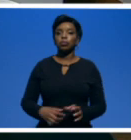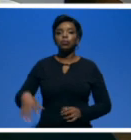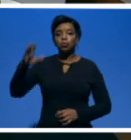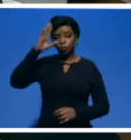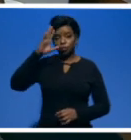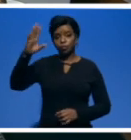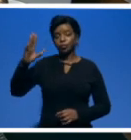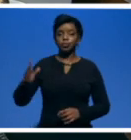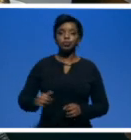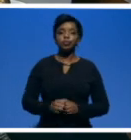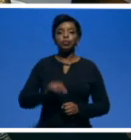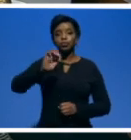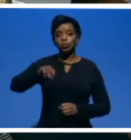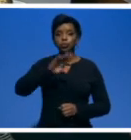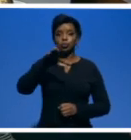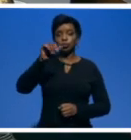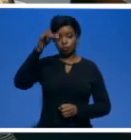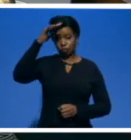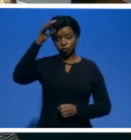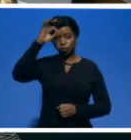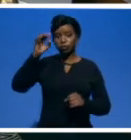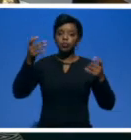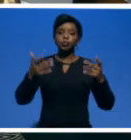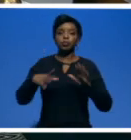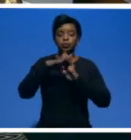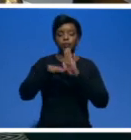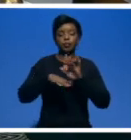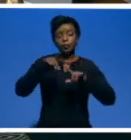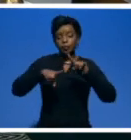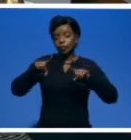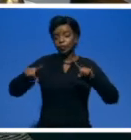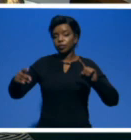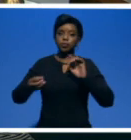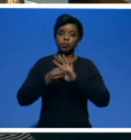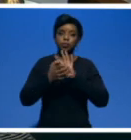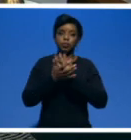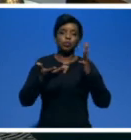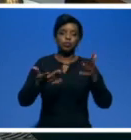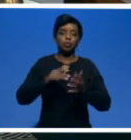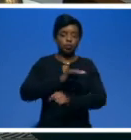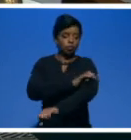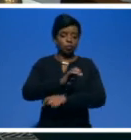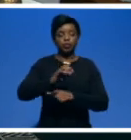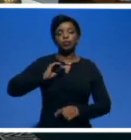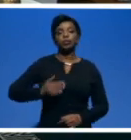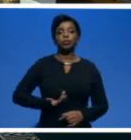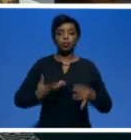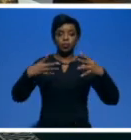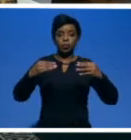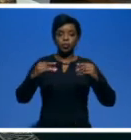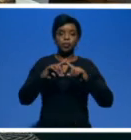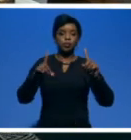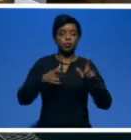Greetings, Dumelang. The South African government has put several programs in place to empower women economically, but there are still